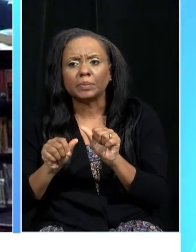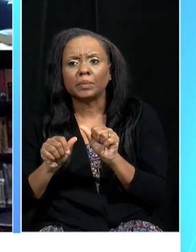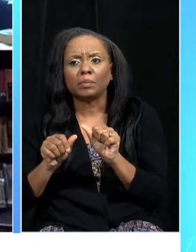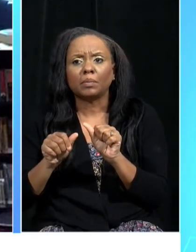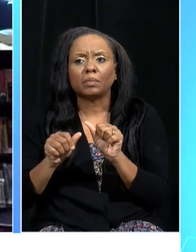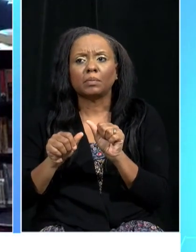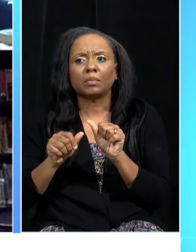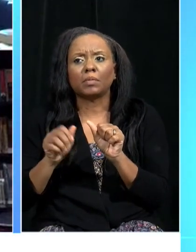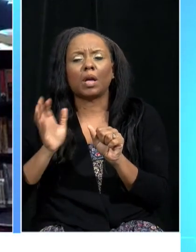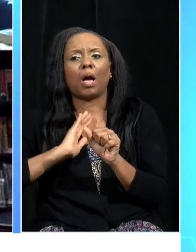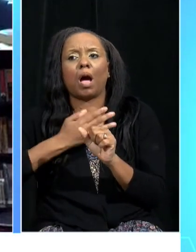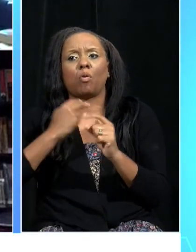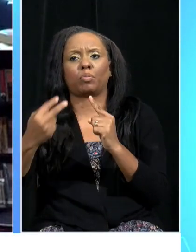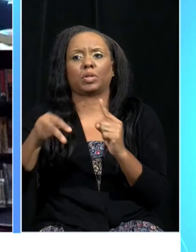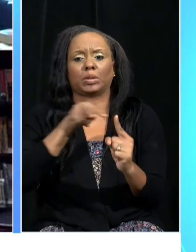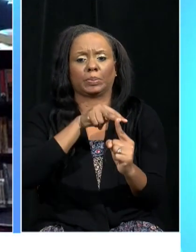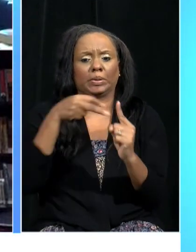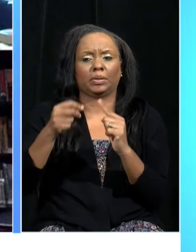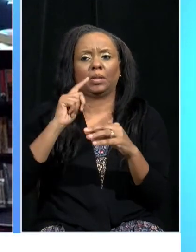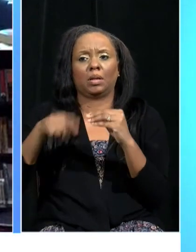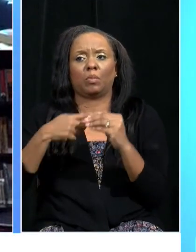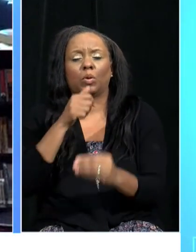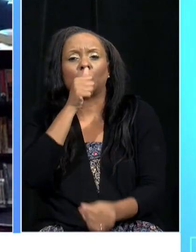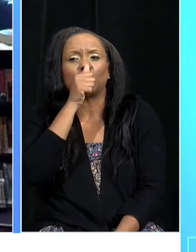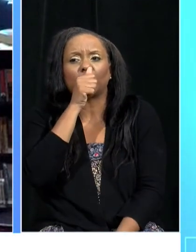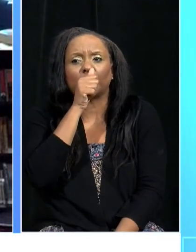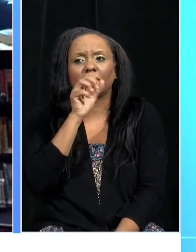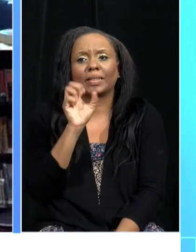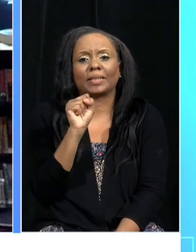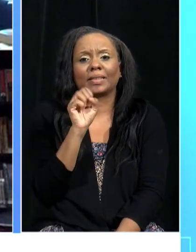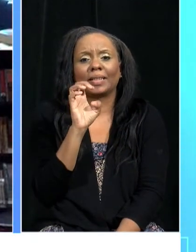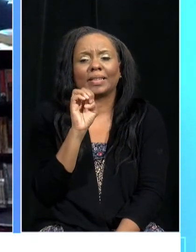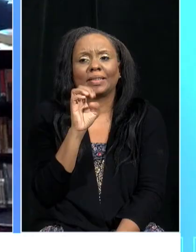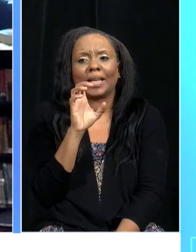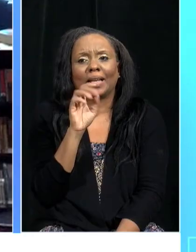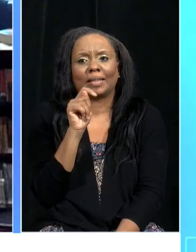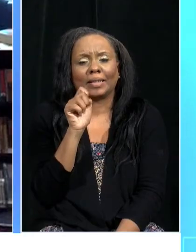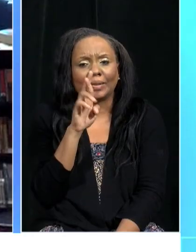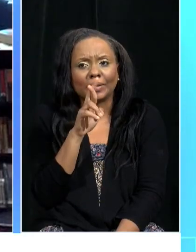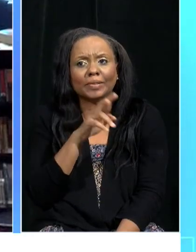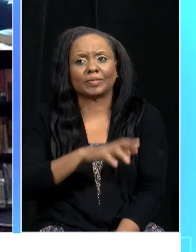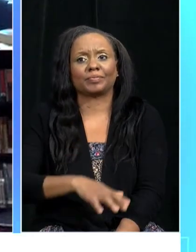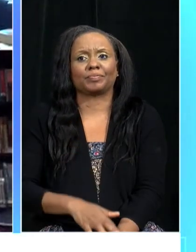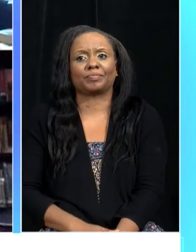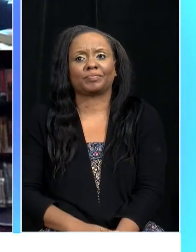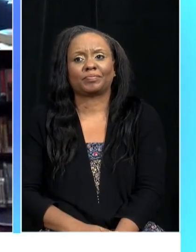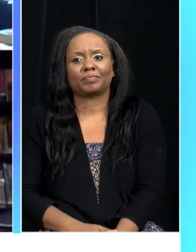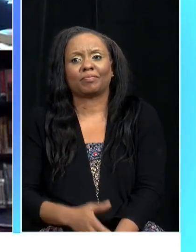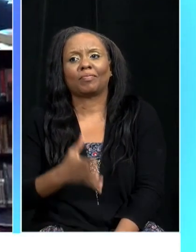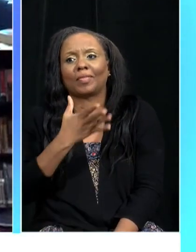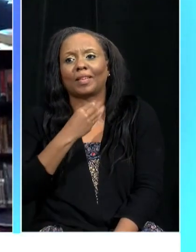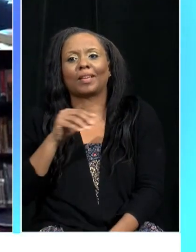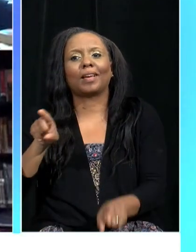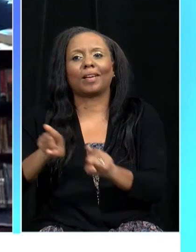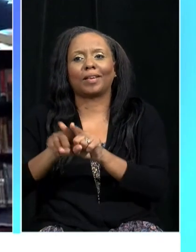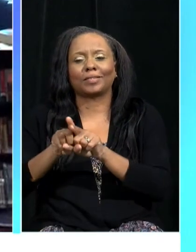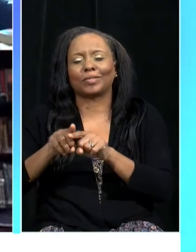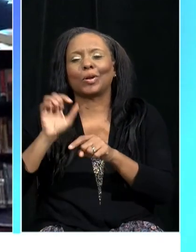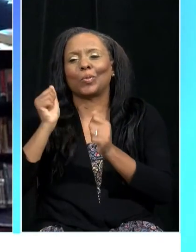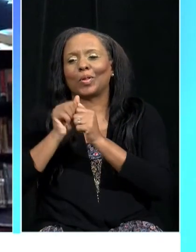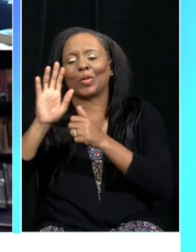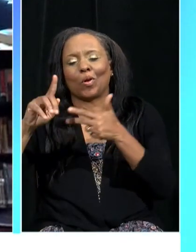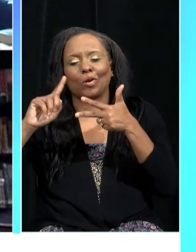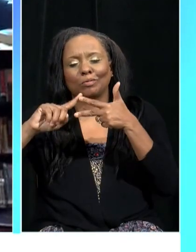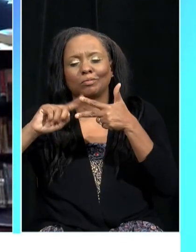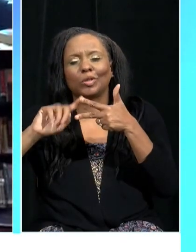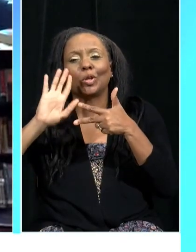private sector, and even taking into your context that there are the alternatives. It helps at least in